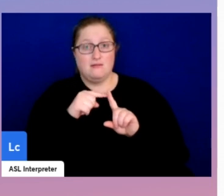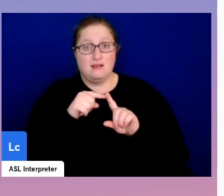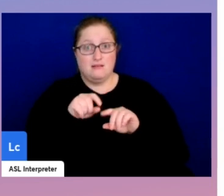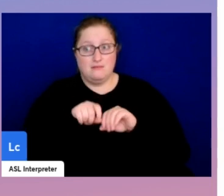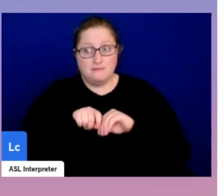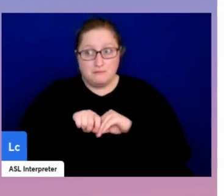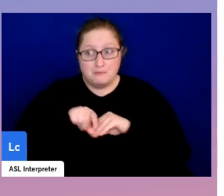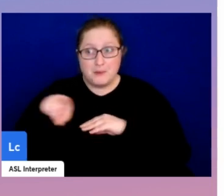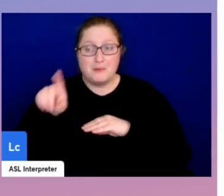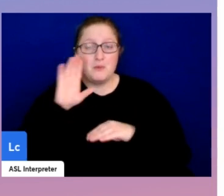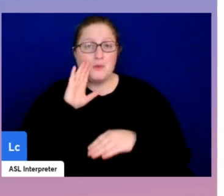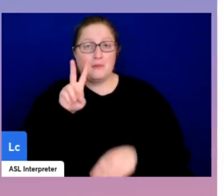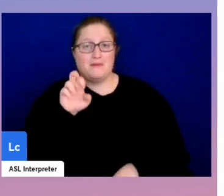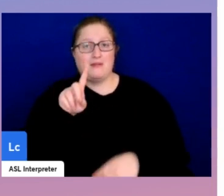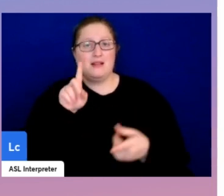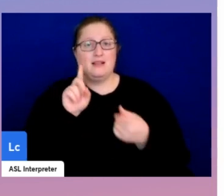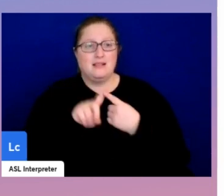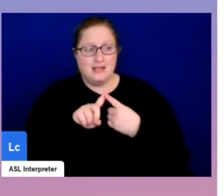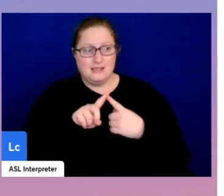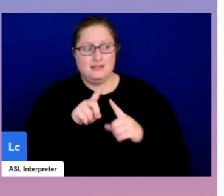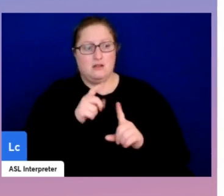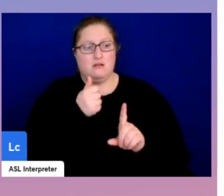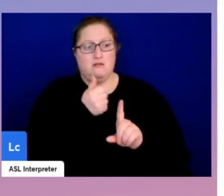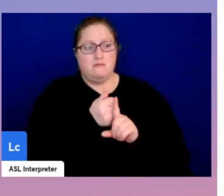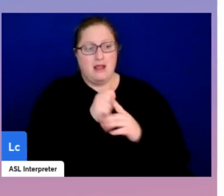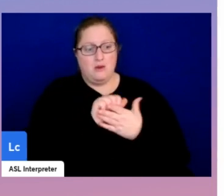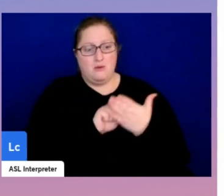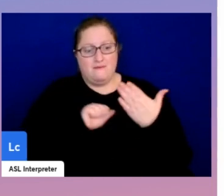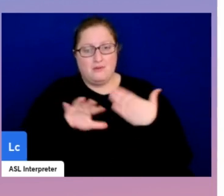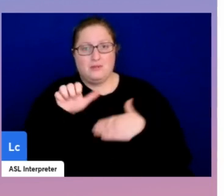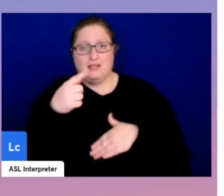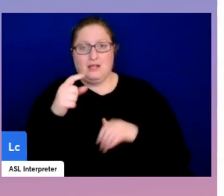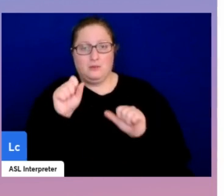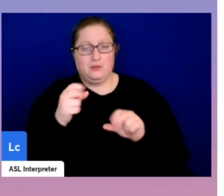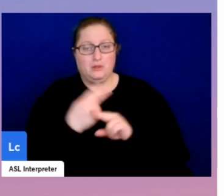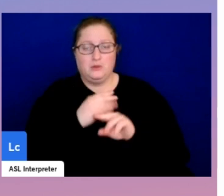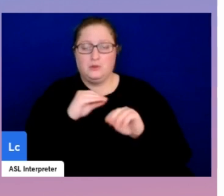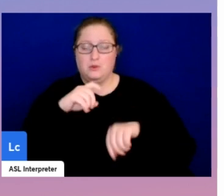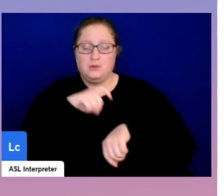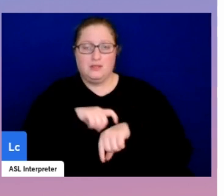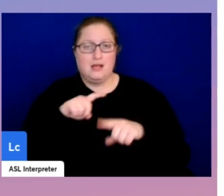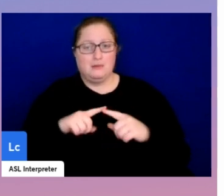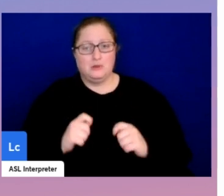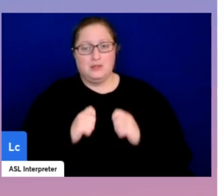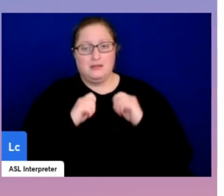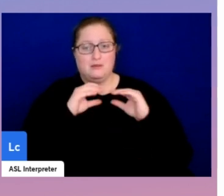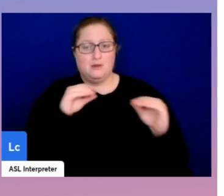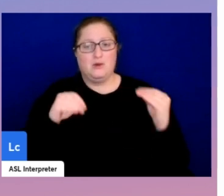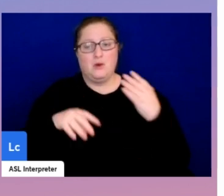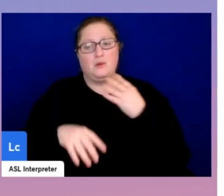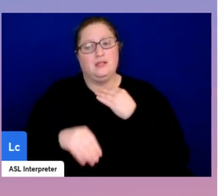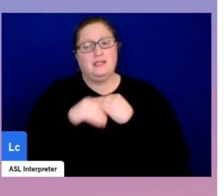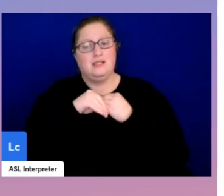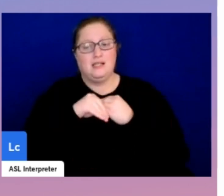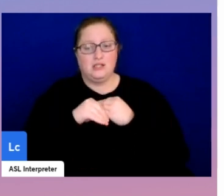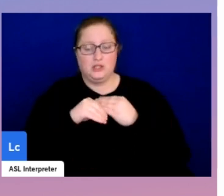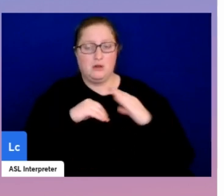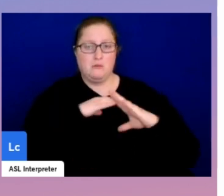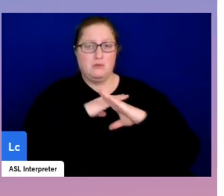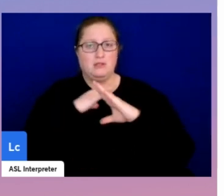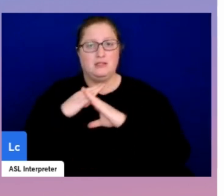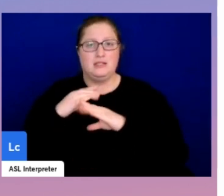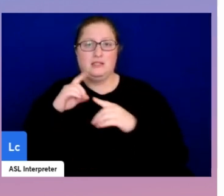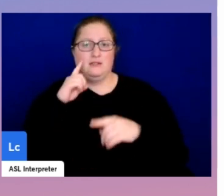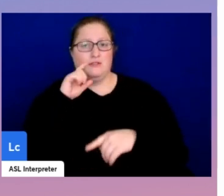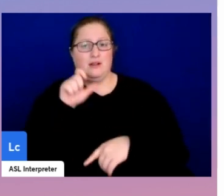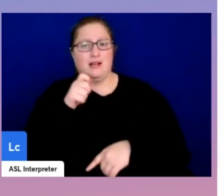be valid until they are manually revoked, and anybody could use them. There is no time to live, and there's no additional guardrails to prevent any sort of